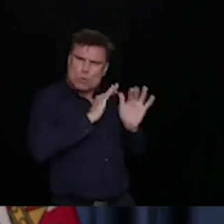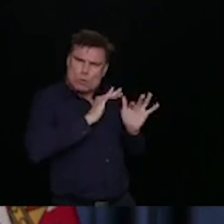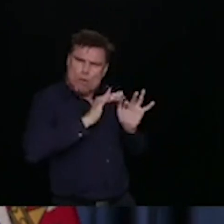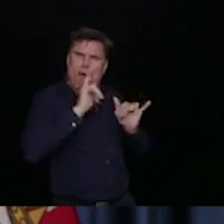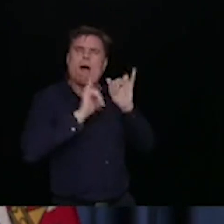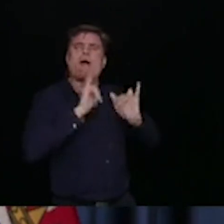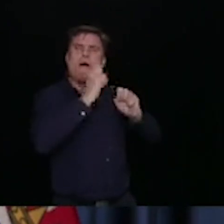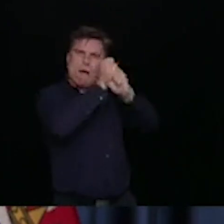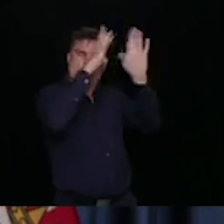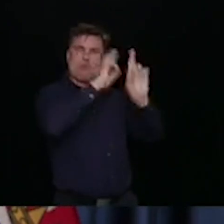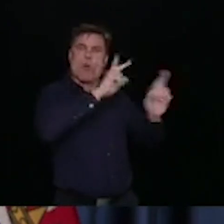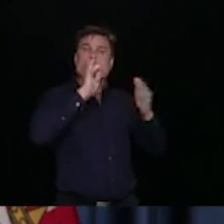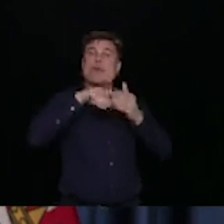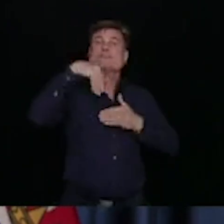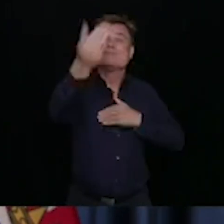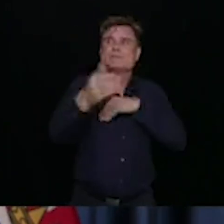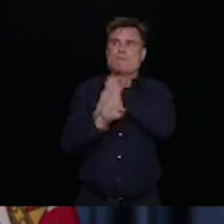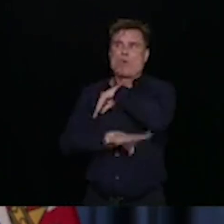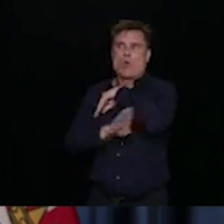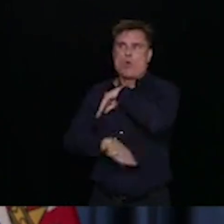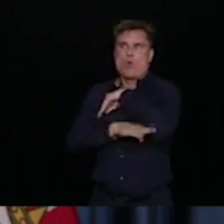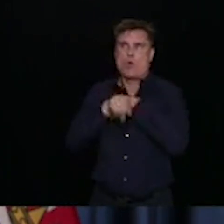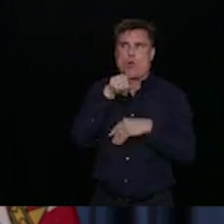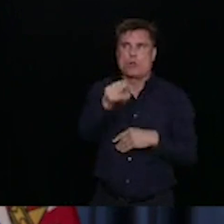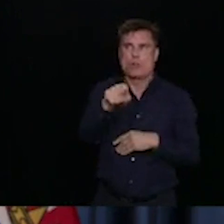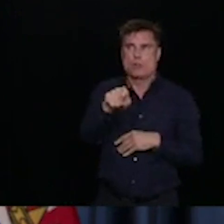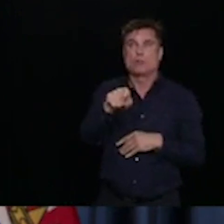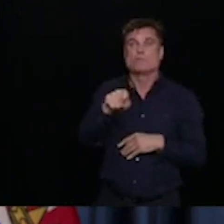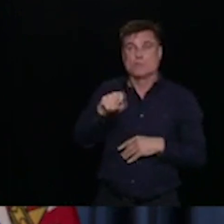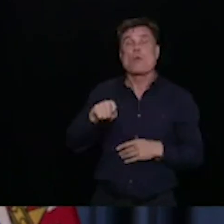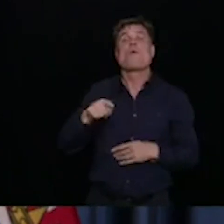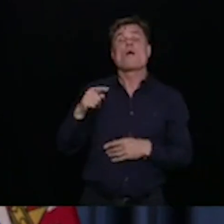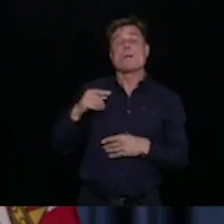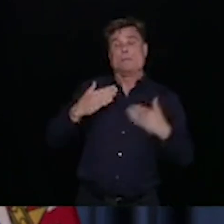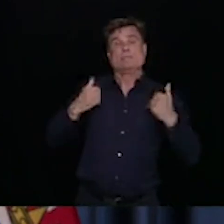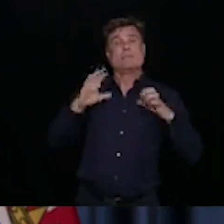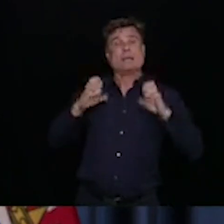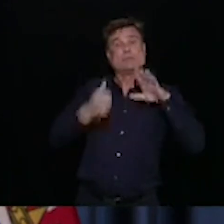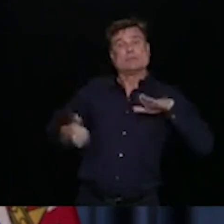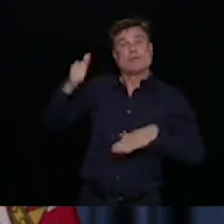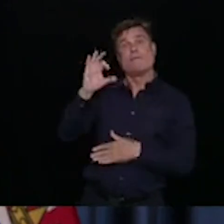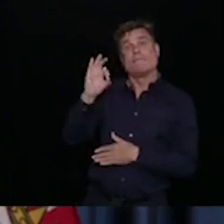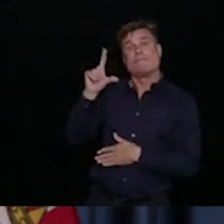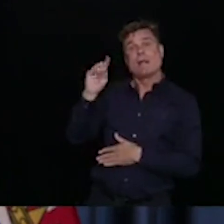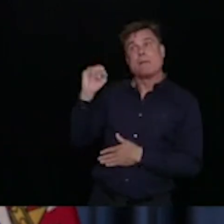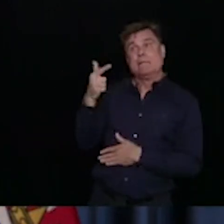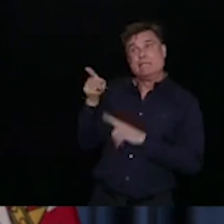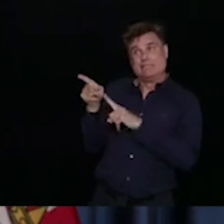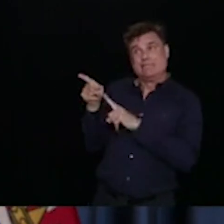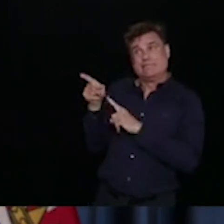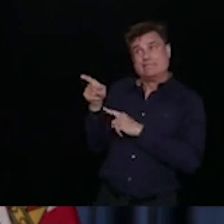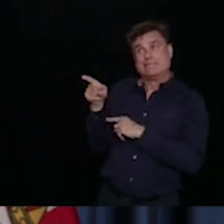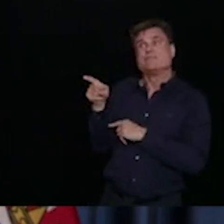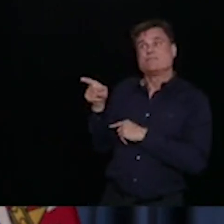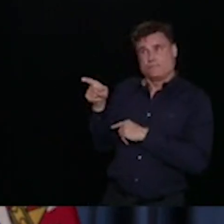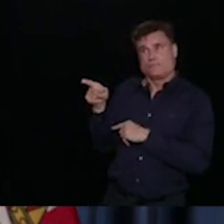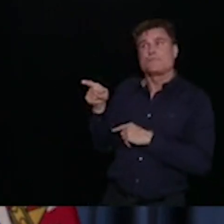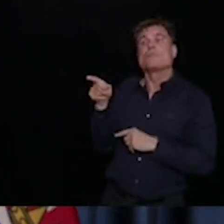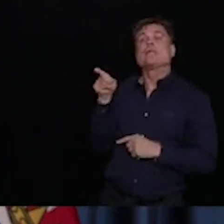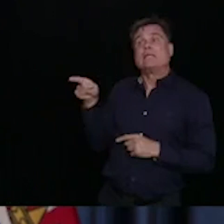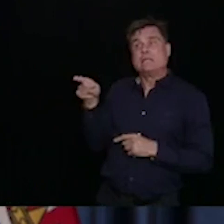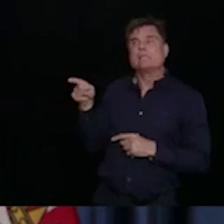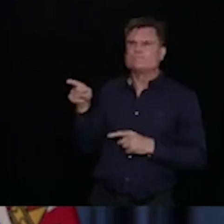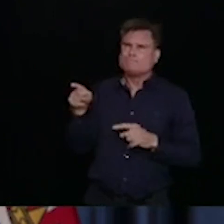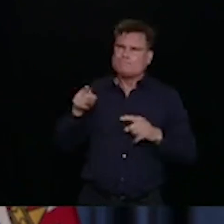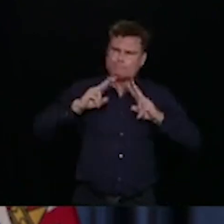Minister Fleming's been working with stakeholders up to July and will continue to work through the summer so that we can have a robust plan in place